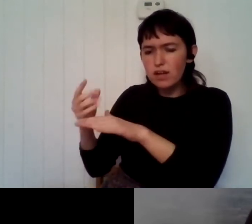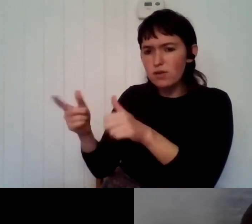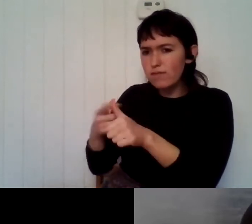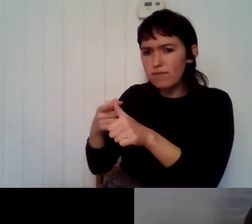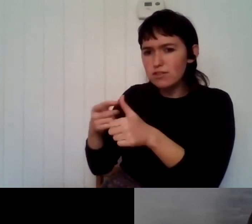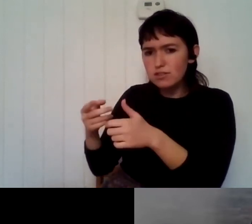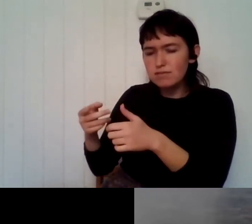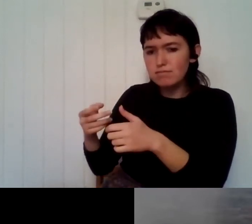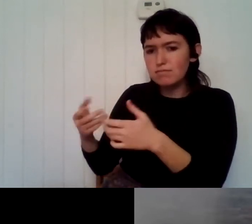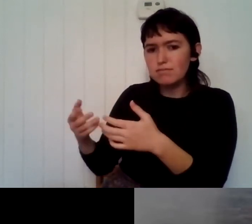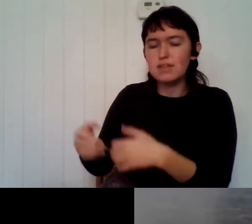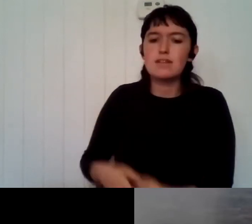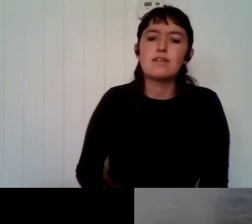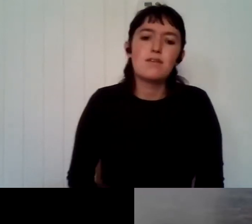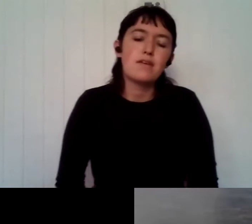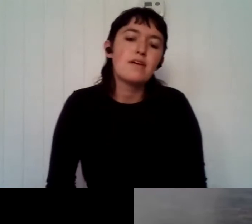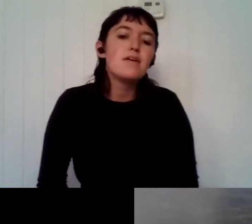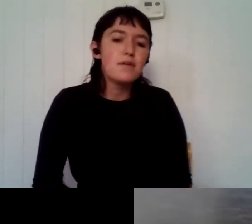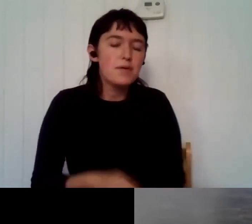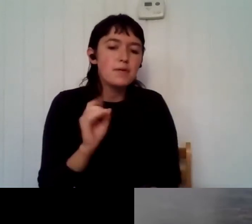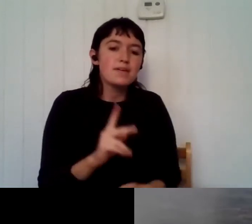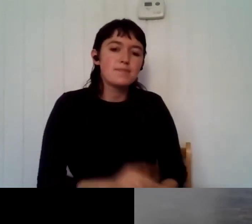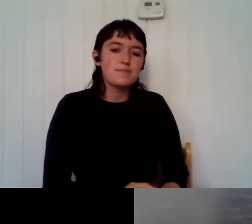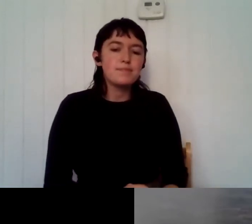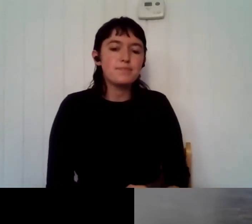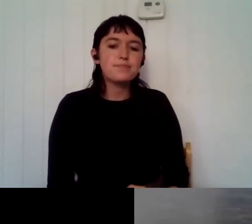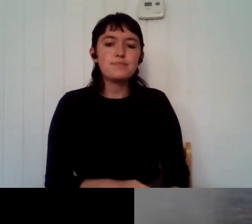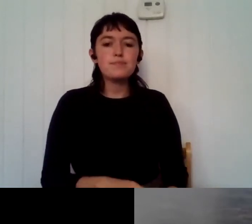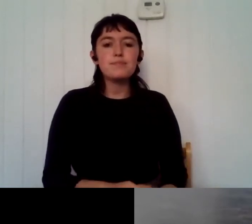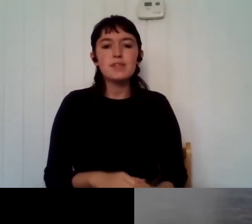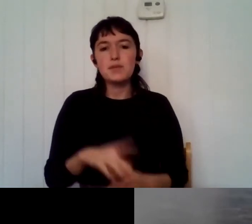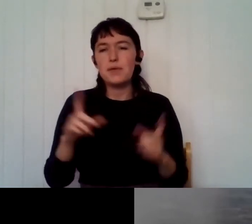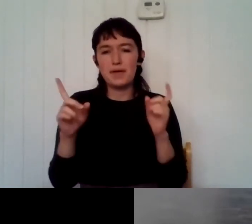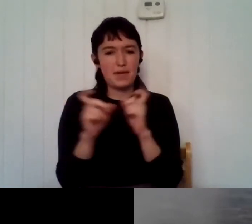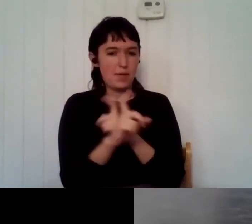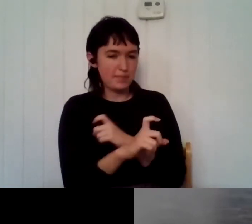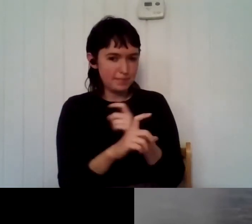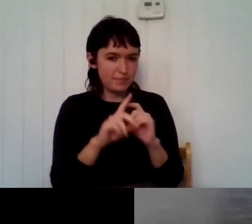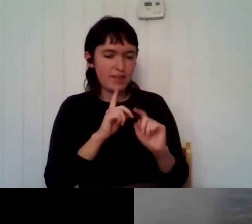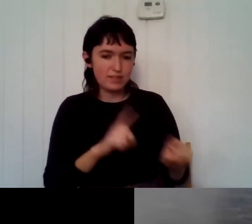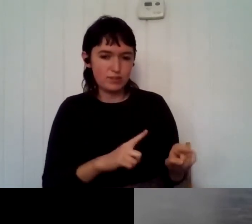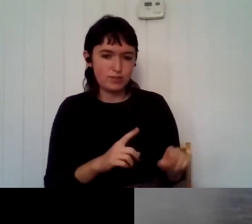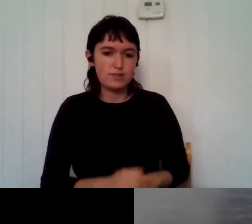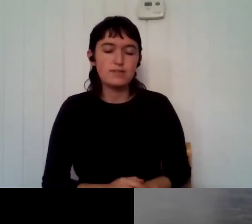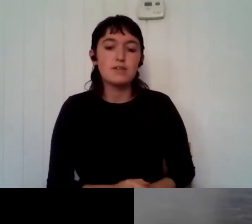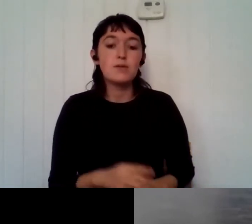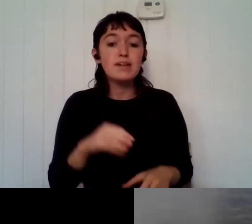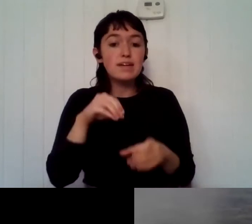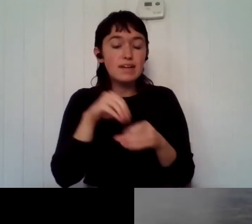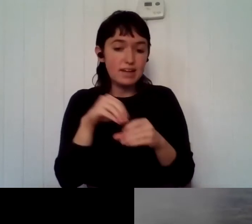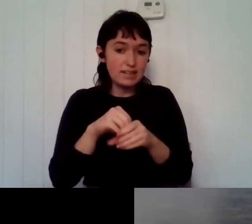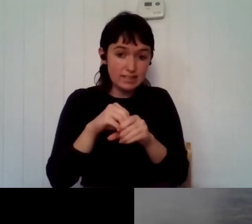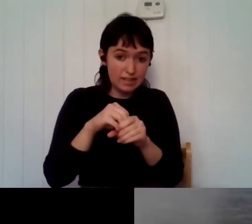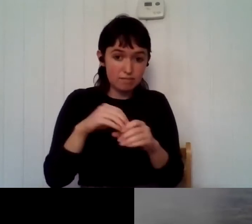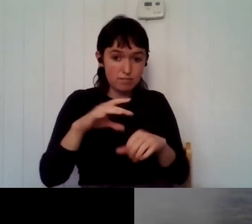okay. So here's a complex answer. So we know that in the inside of the Earth is very, very